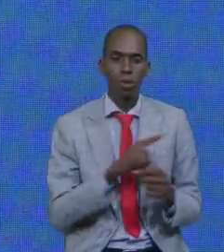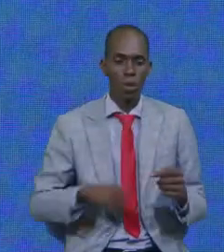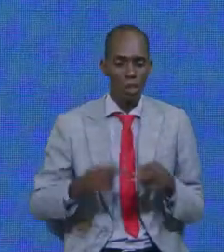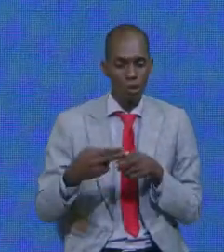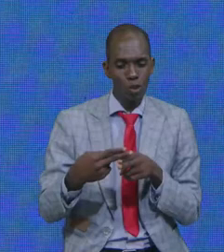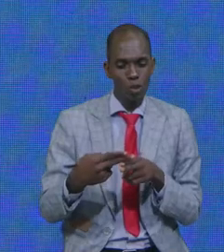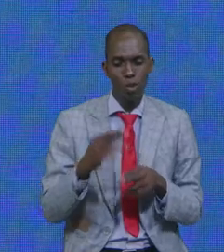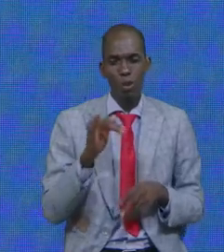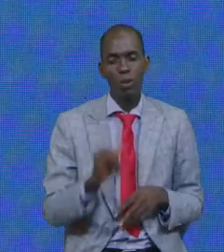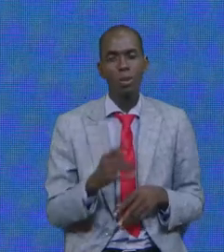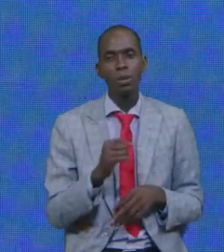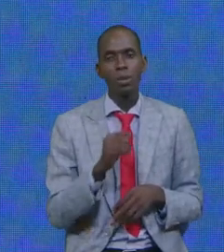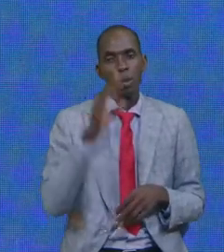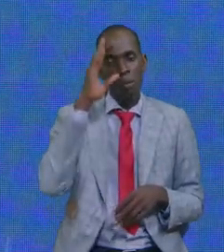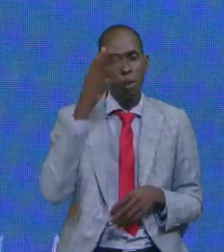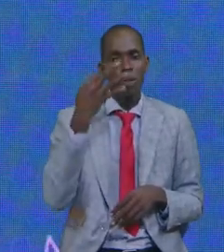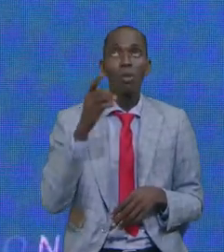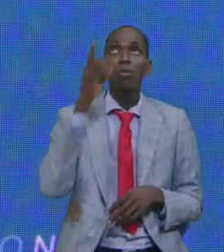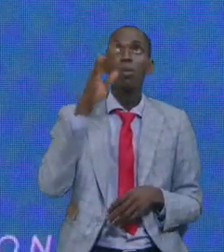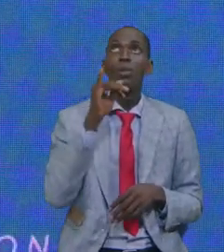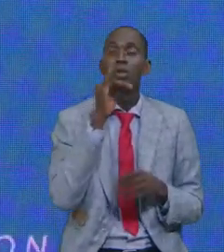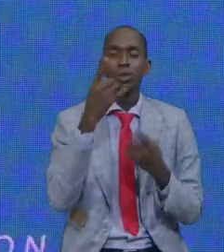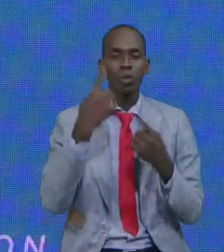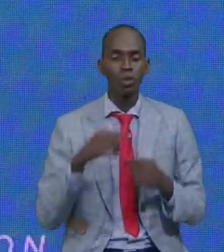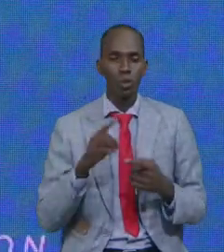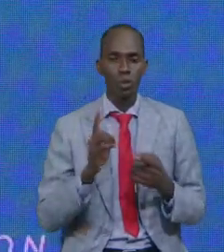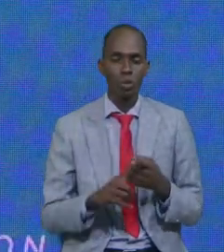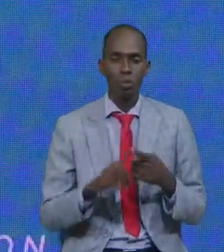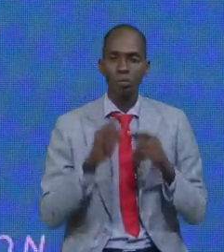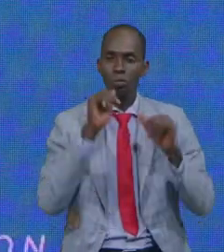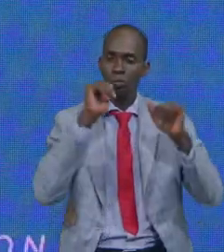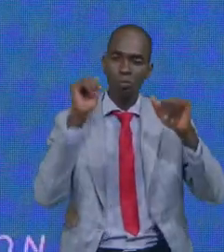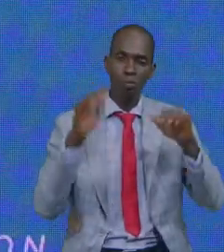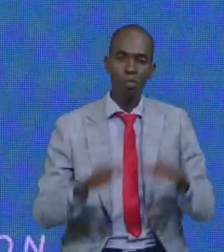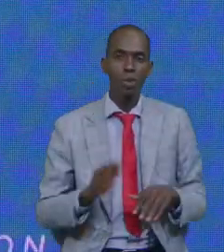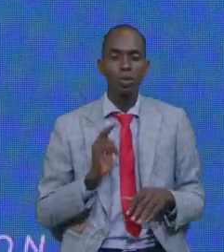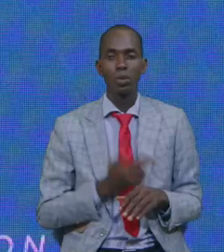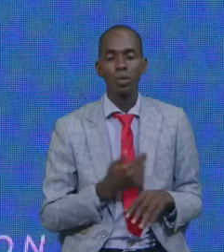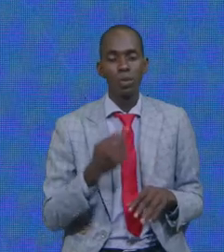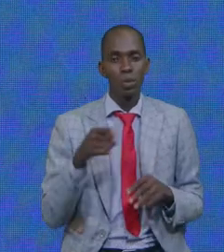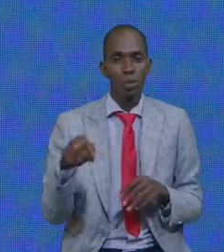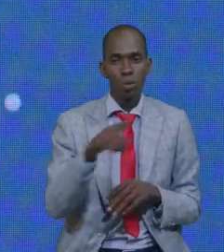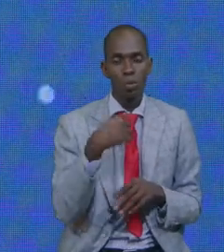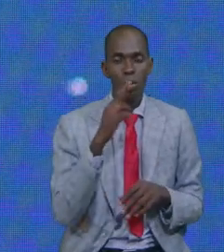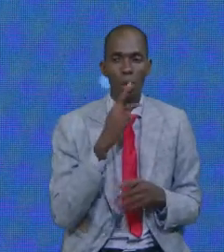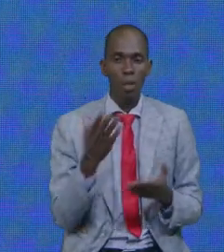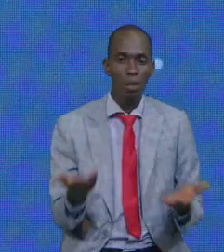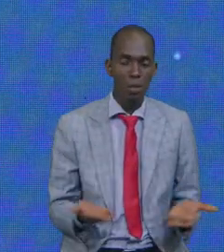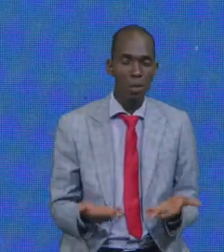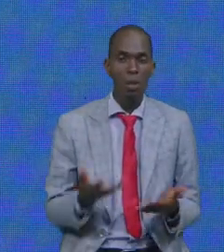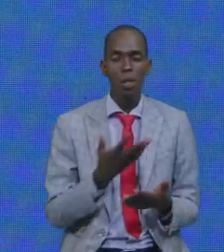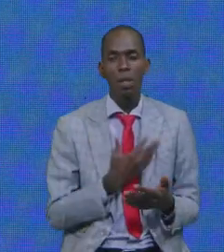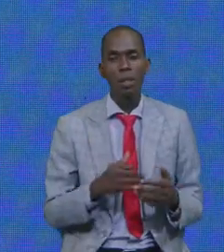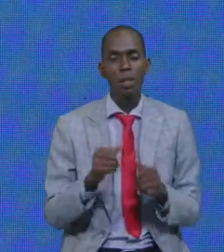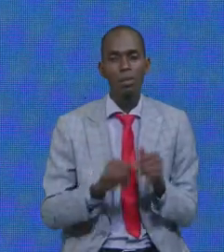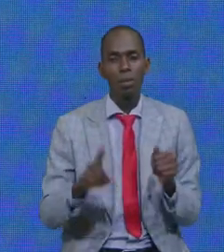to minister to us with the power of God. All of us here in the Alpha location, all who are connected online, get yourself